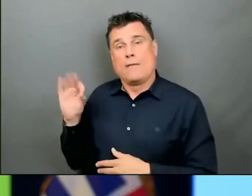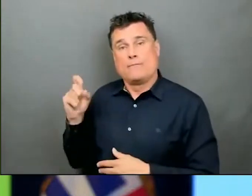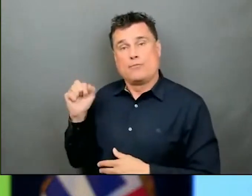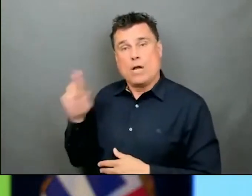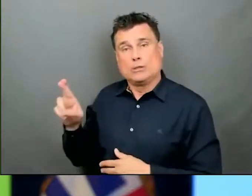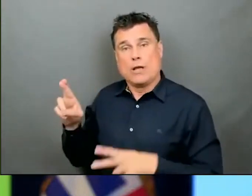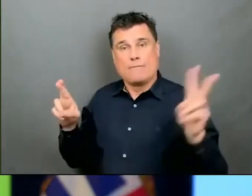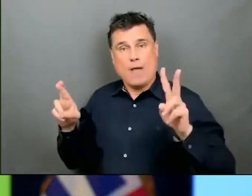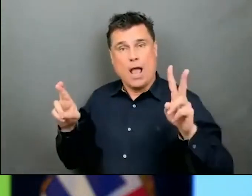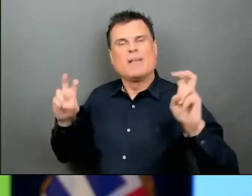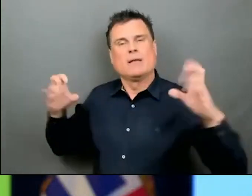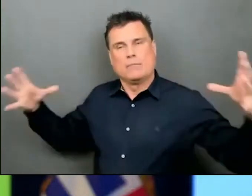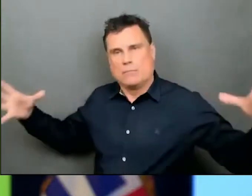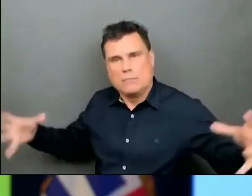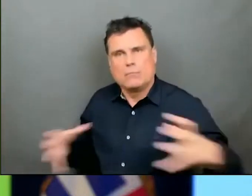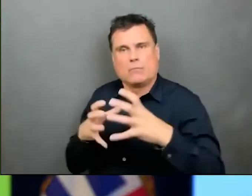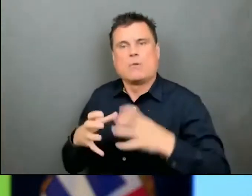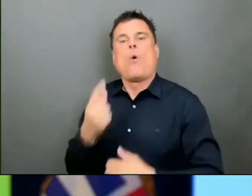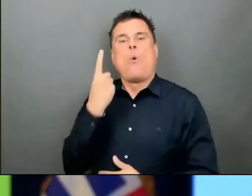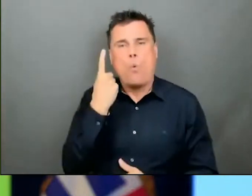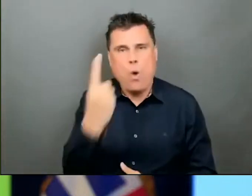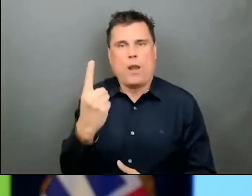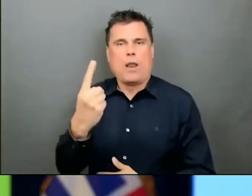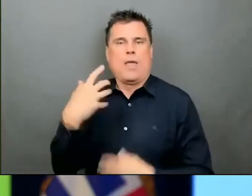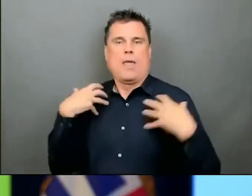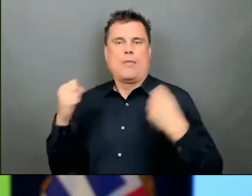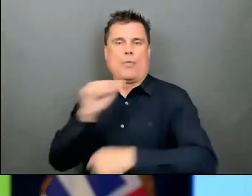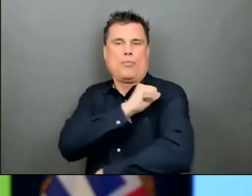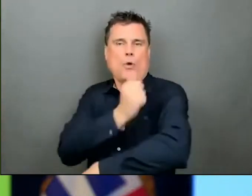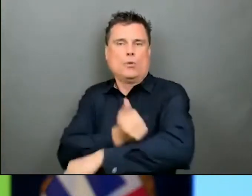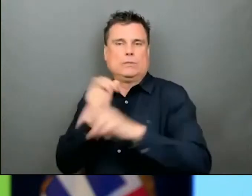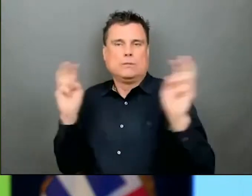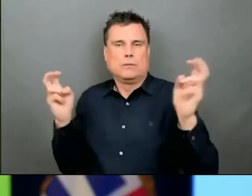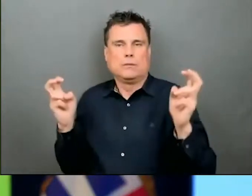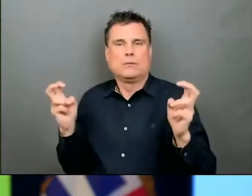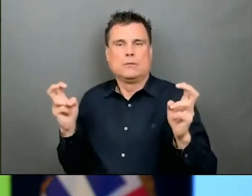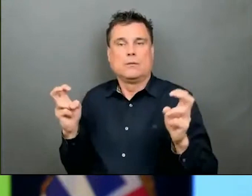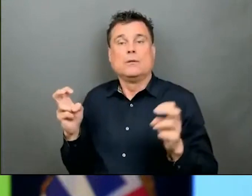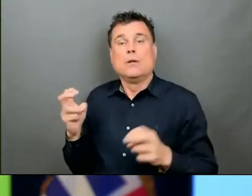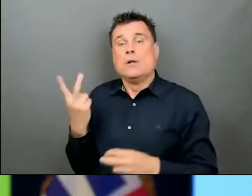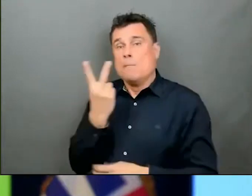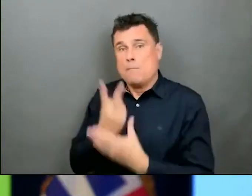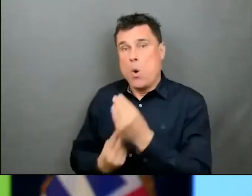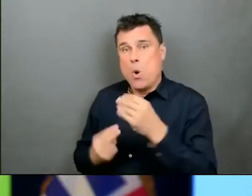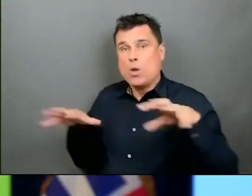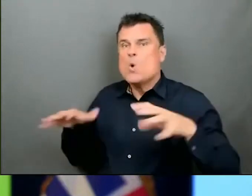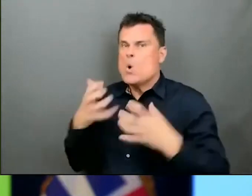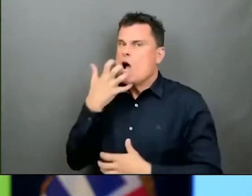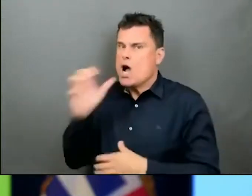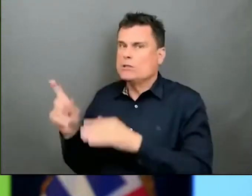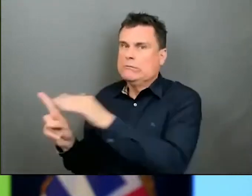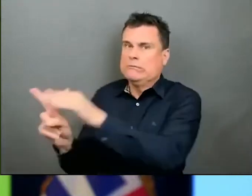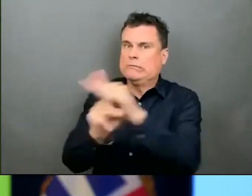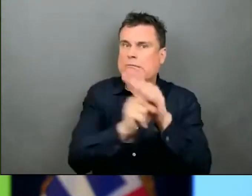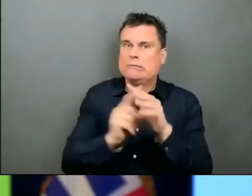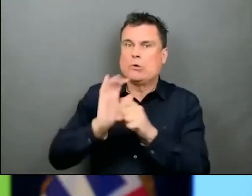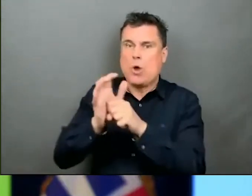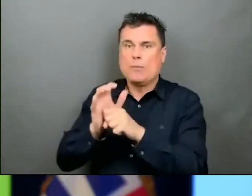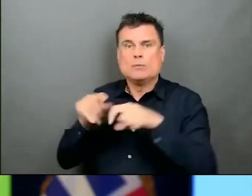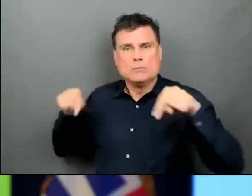reality is this: the bulk of the hotspots are in the Lower Mainland, and it's by making the